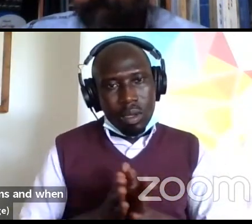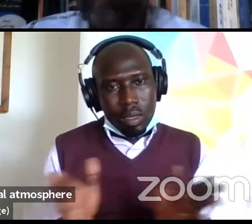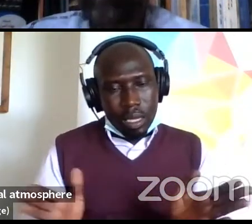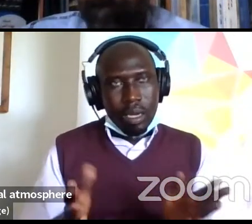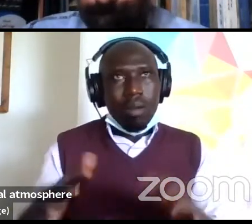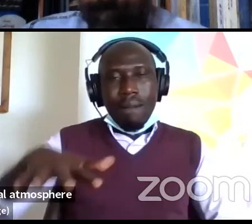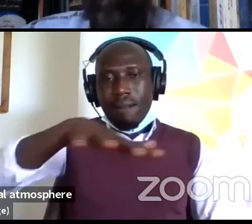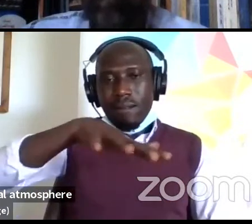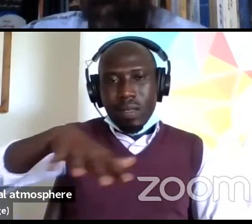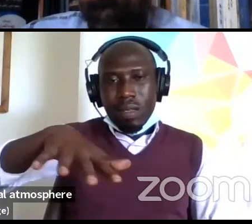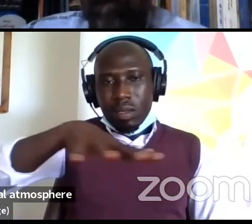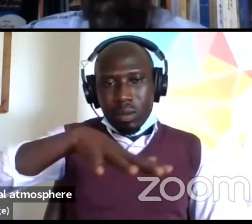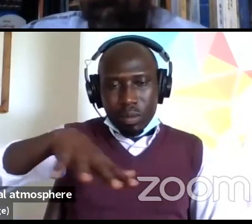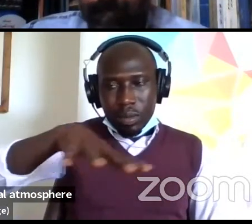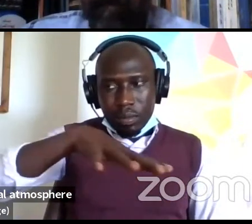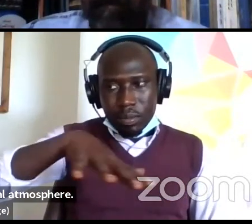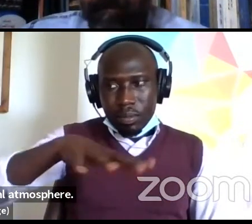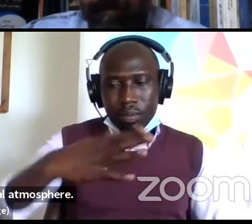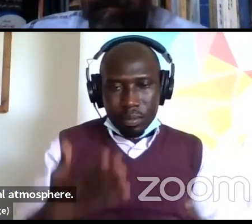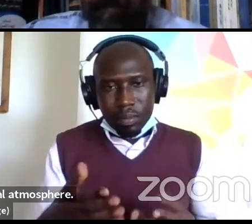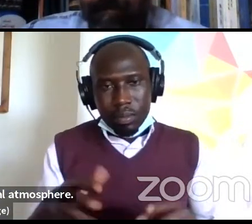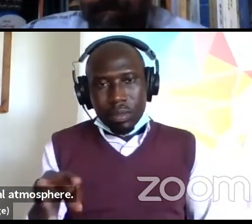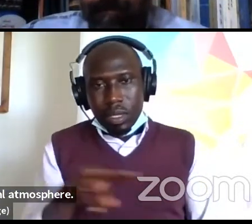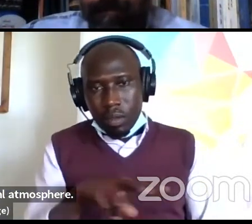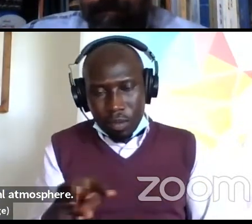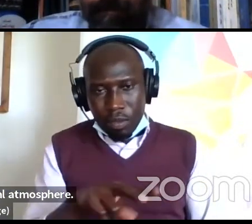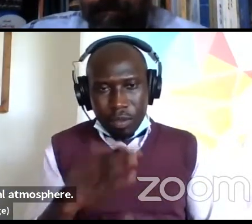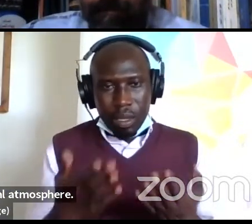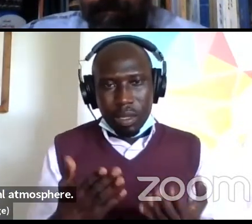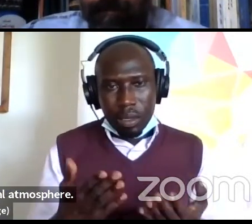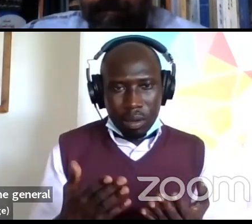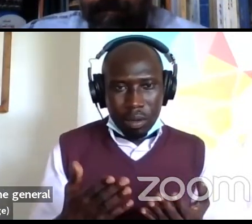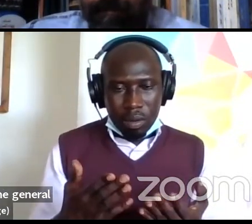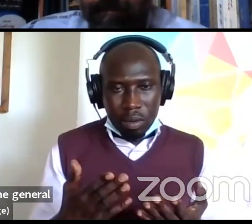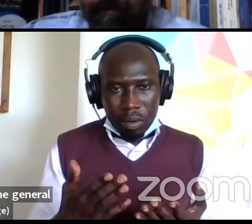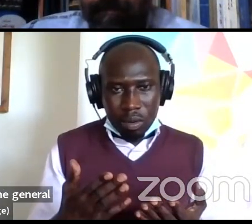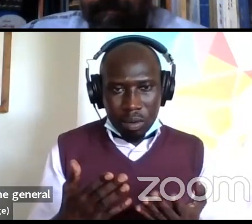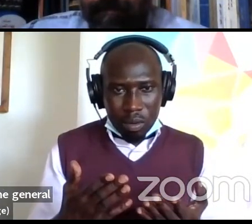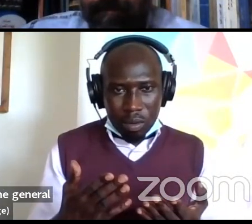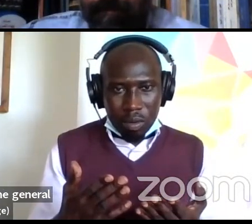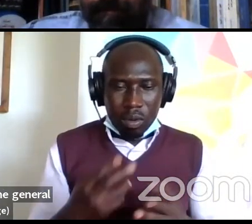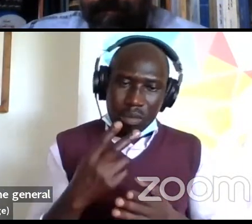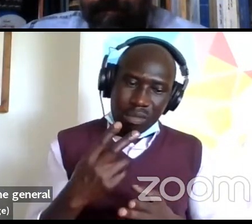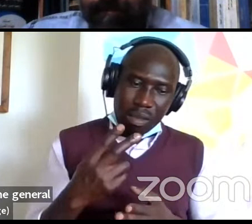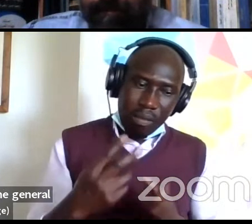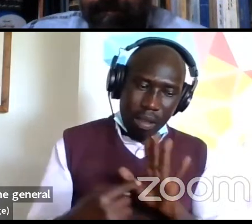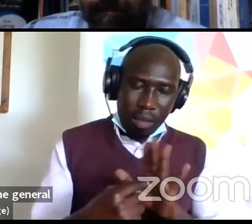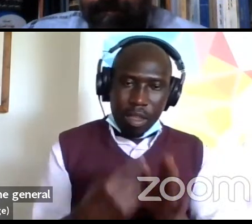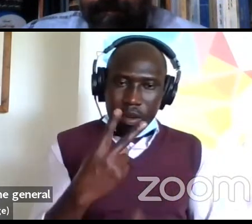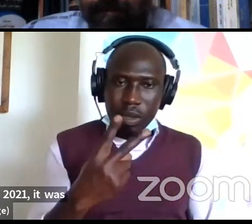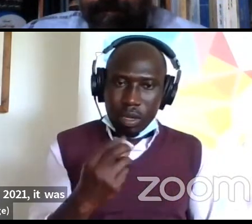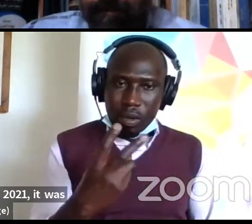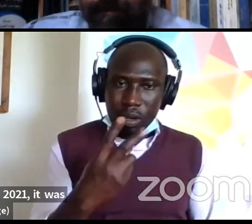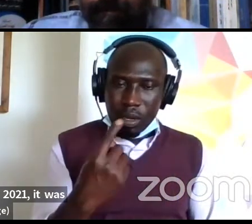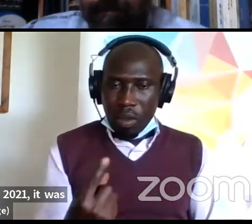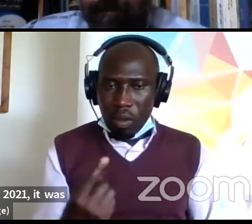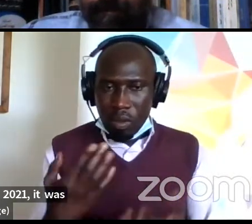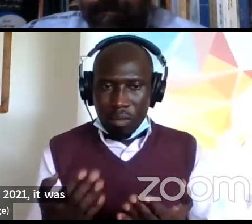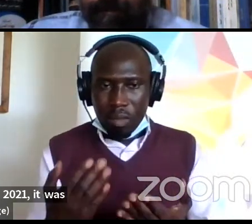atmosphere. Just like in early January 2021, it was the